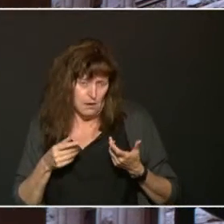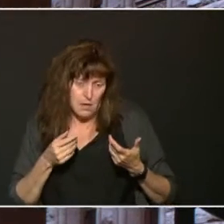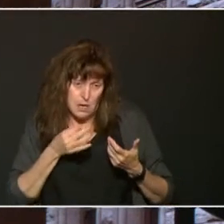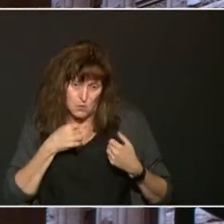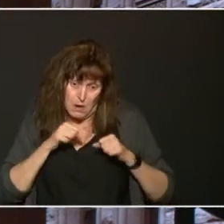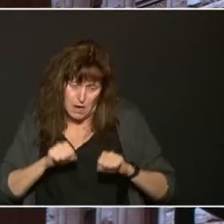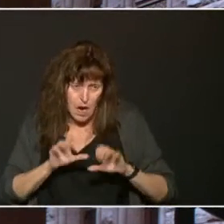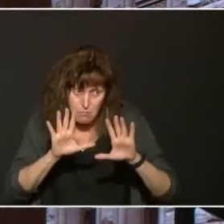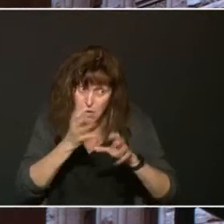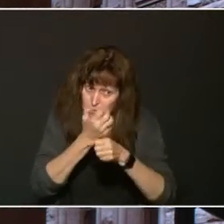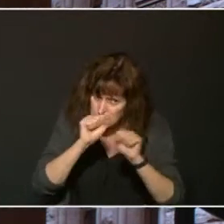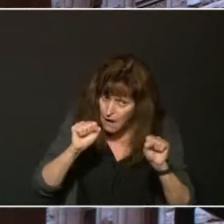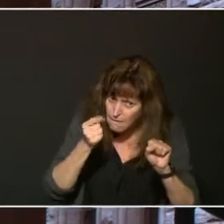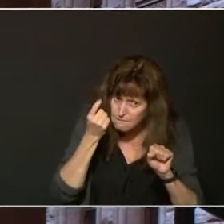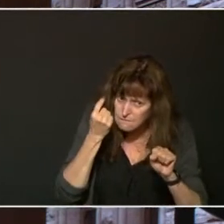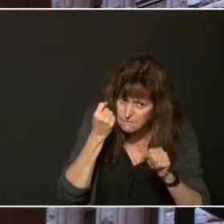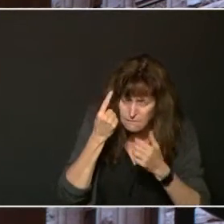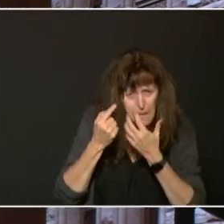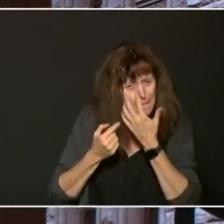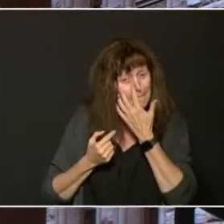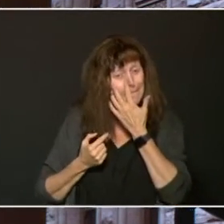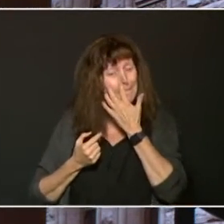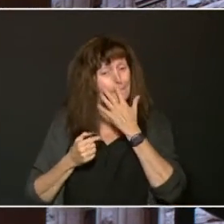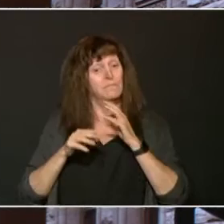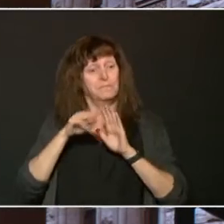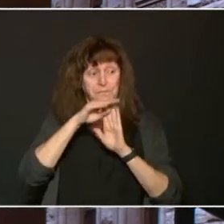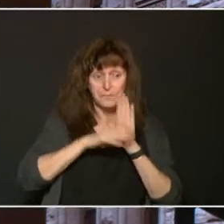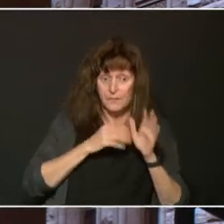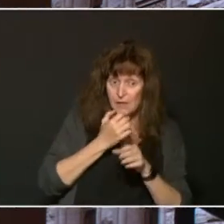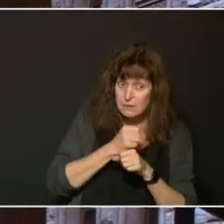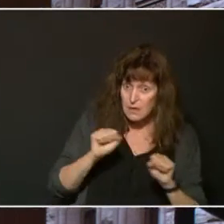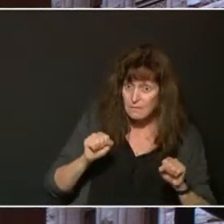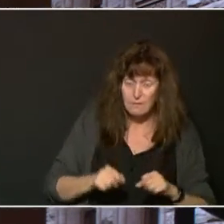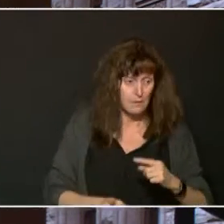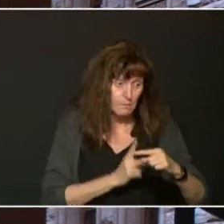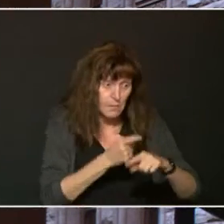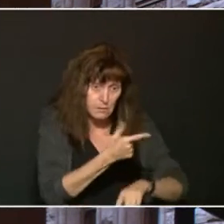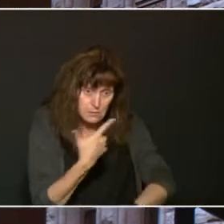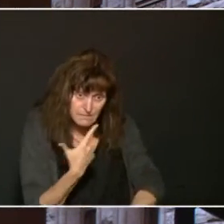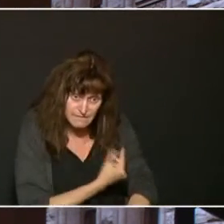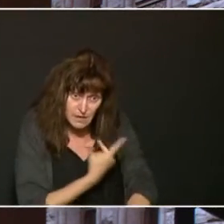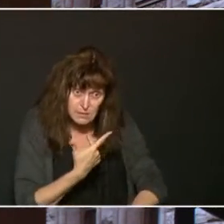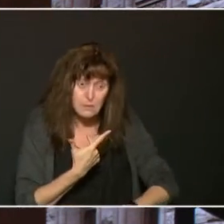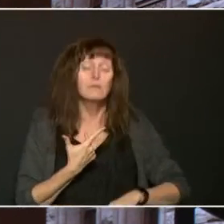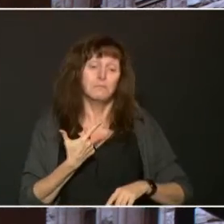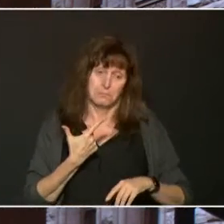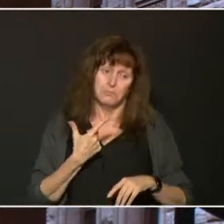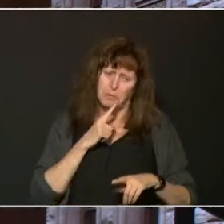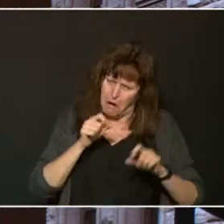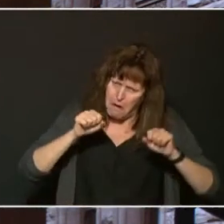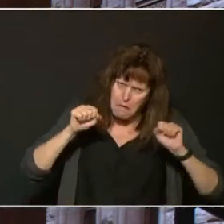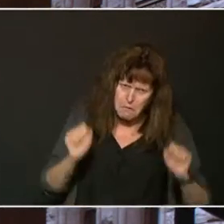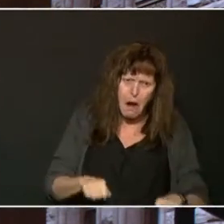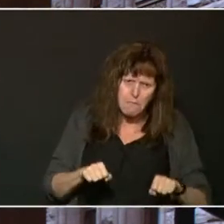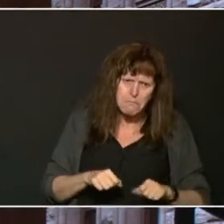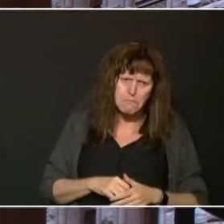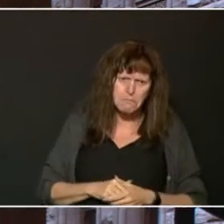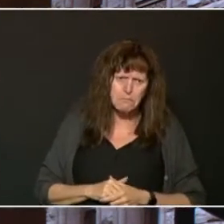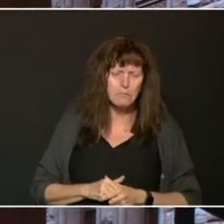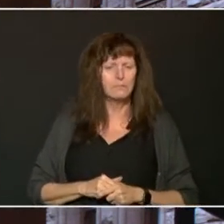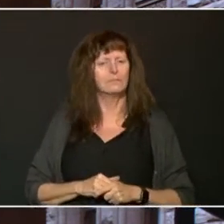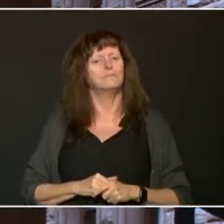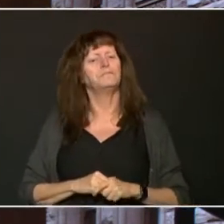safety protocols, coupled with an increased vaccination uptake, will help to ensure that this happens. It's never been easier to get